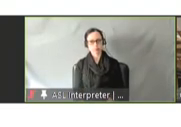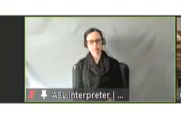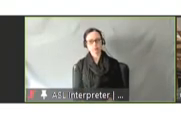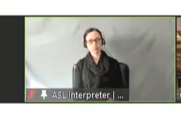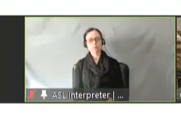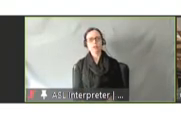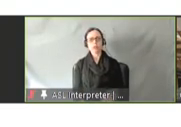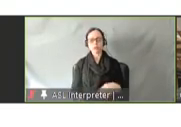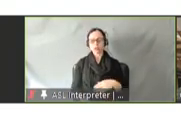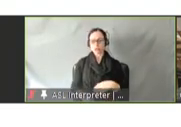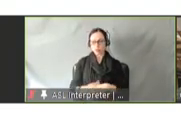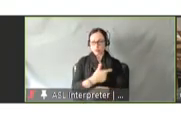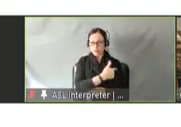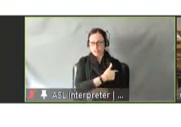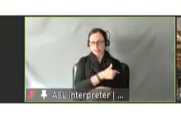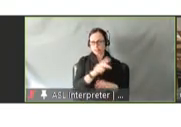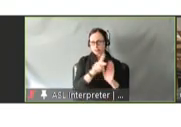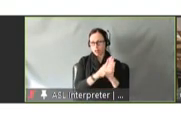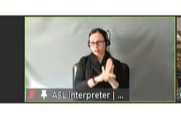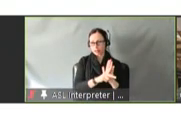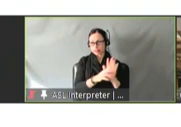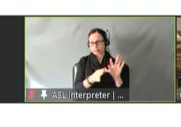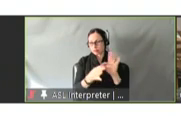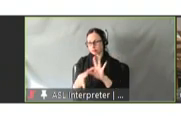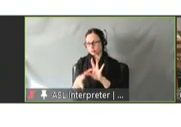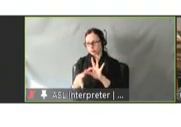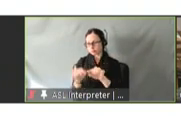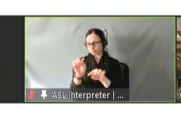vaccine policies by country. Next slide, please.